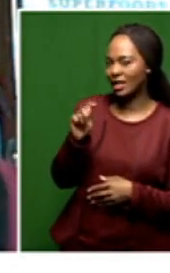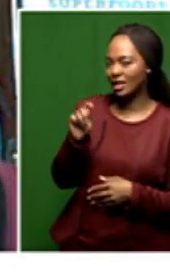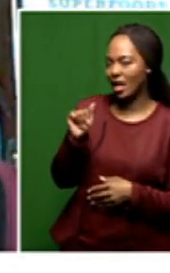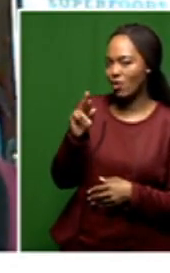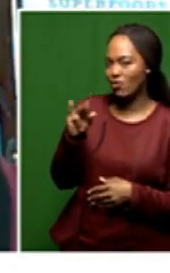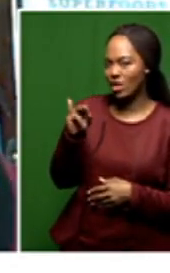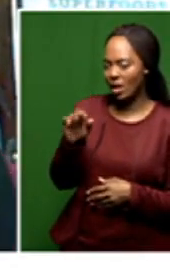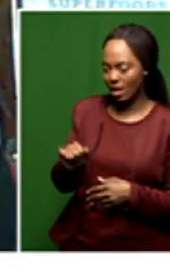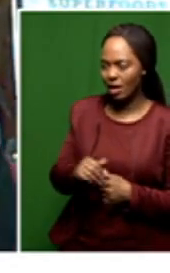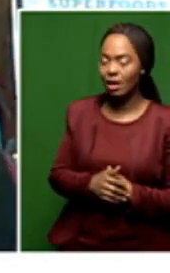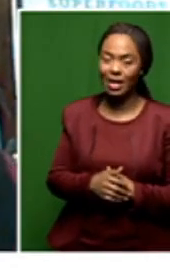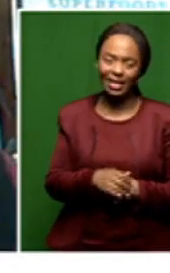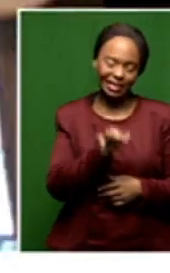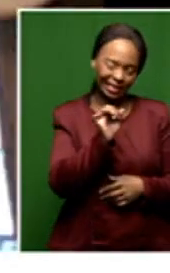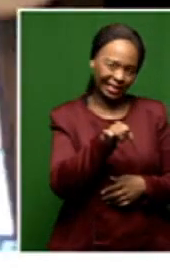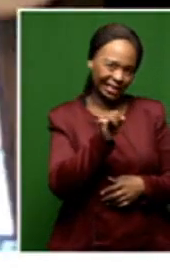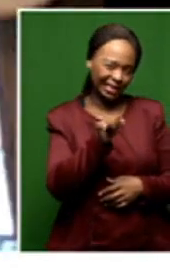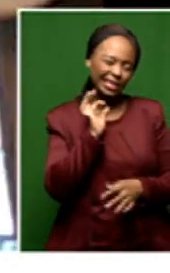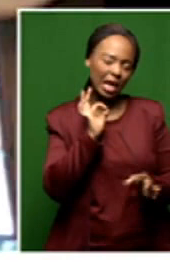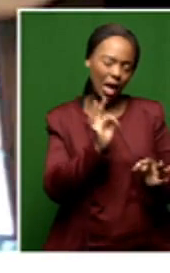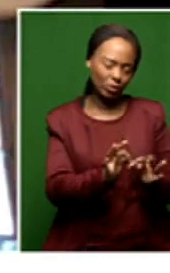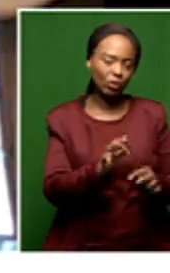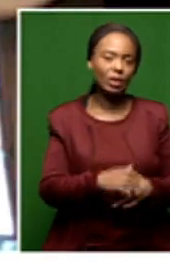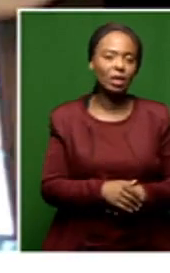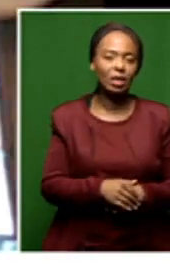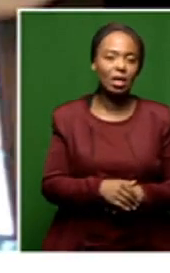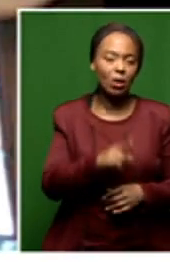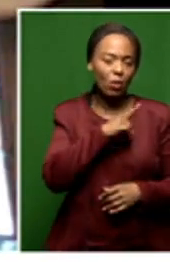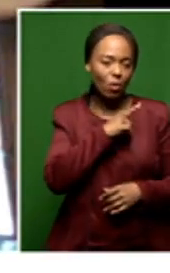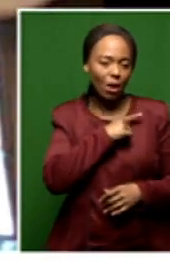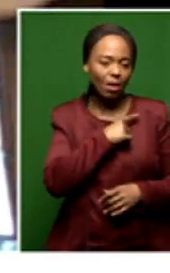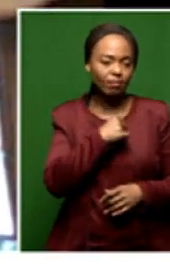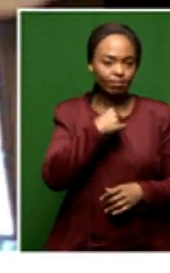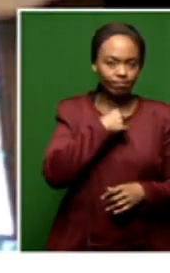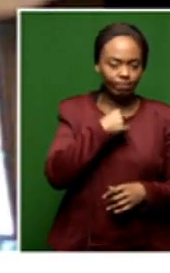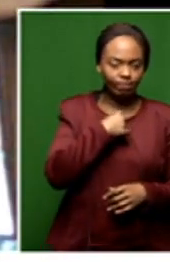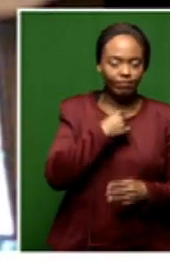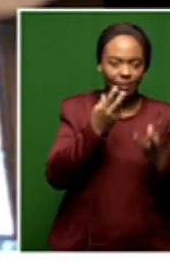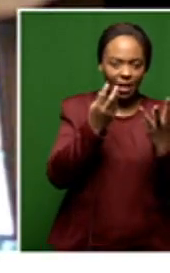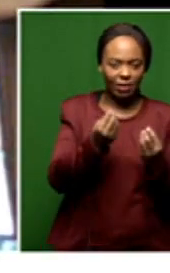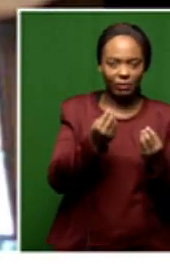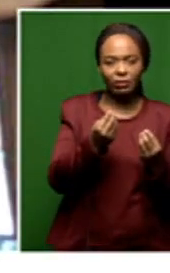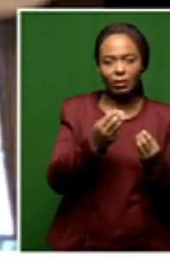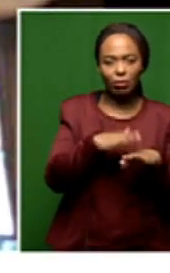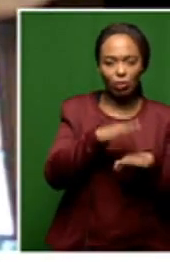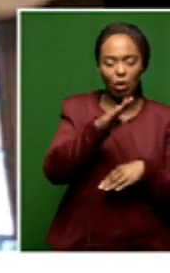much of our health starts with our guts. You know that we actually are made up of more bacteria